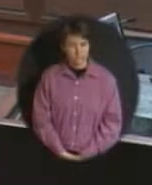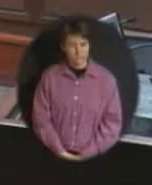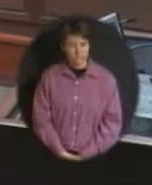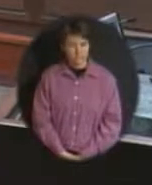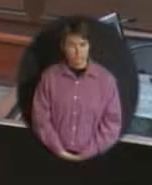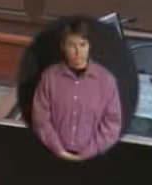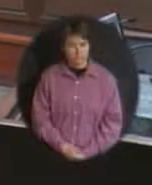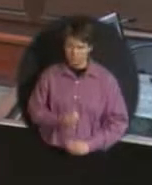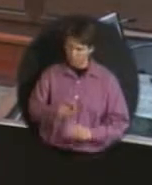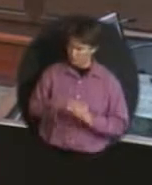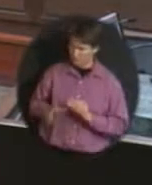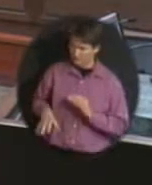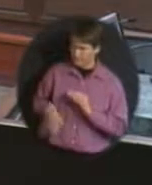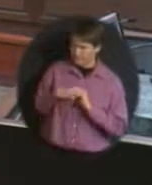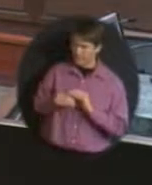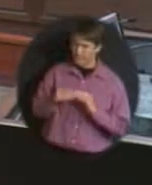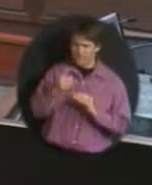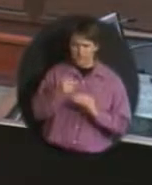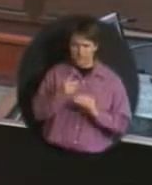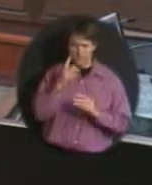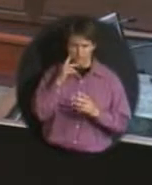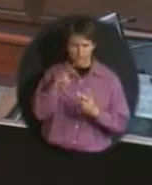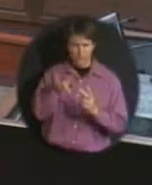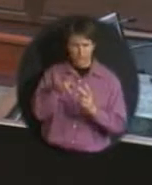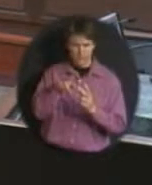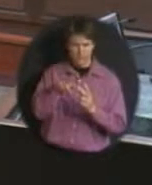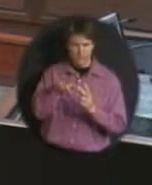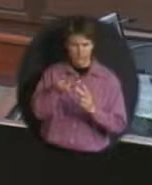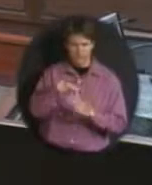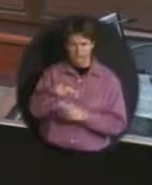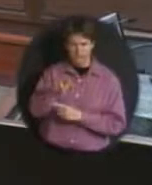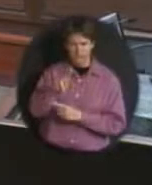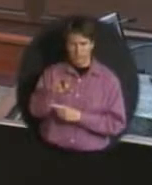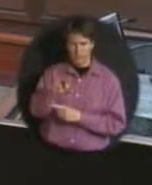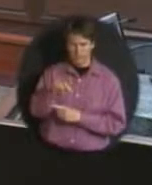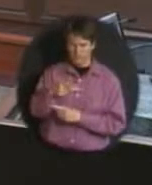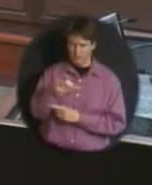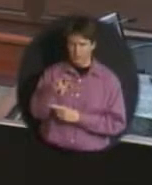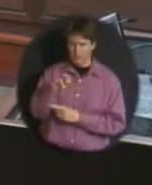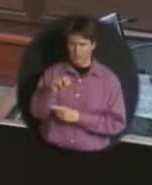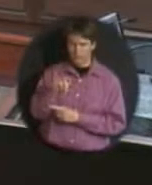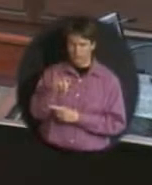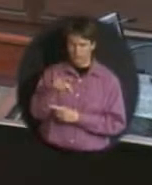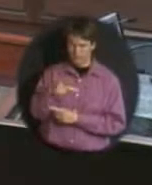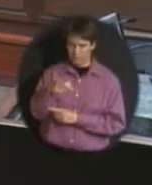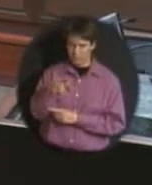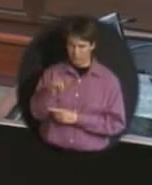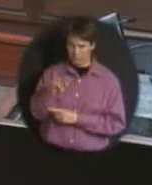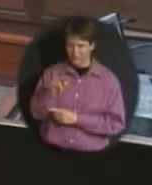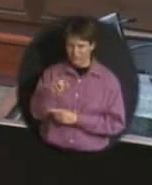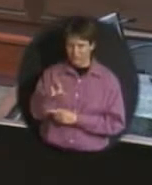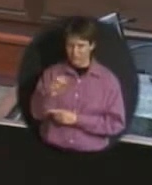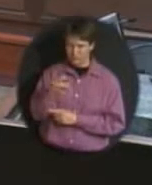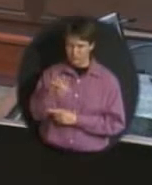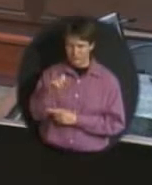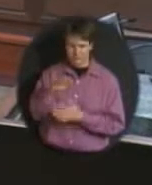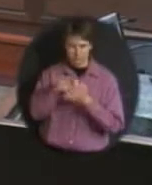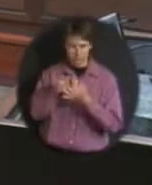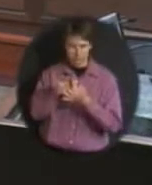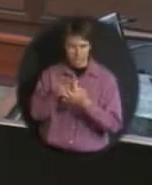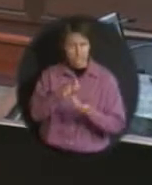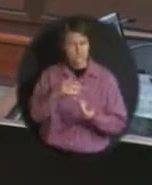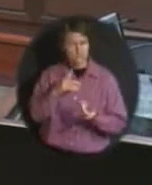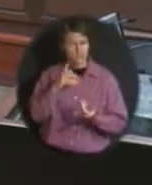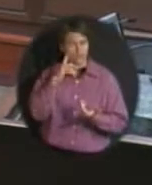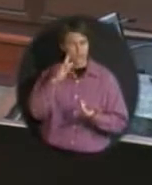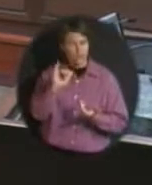I did have another one that's partnerships. This one where certainly we have a partnership with the foundation, but I think it might be